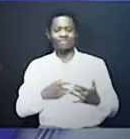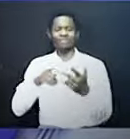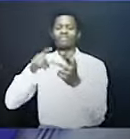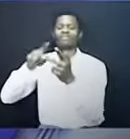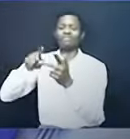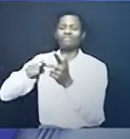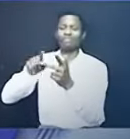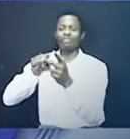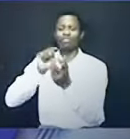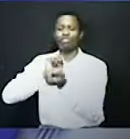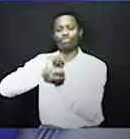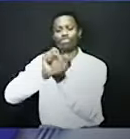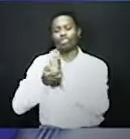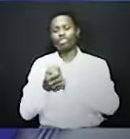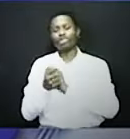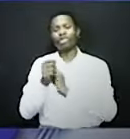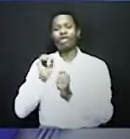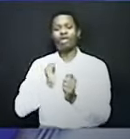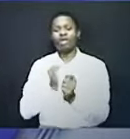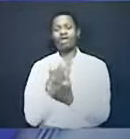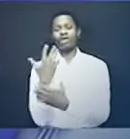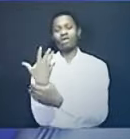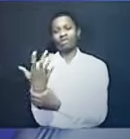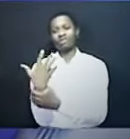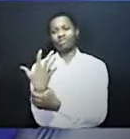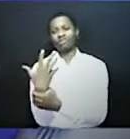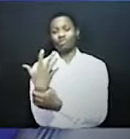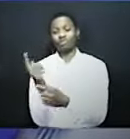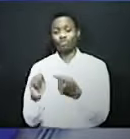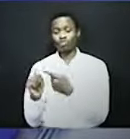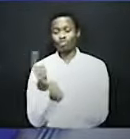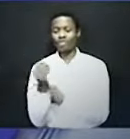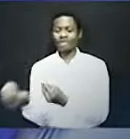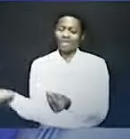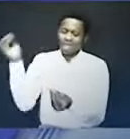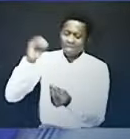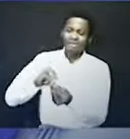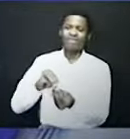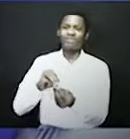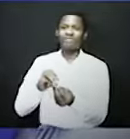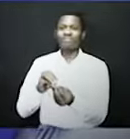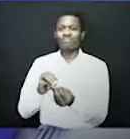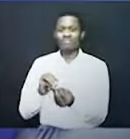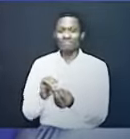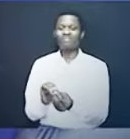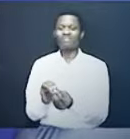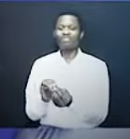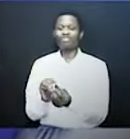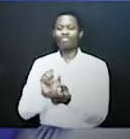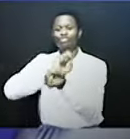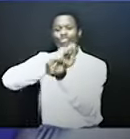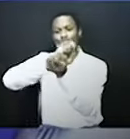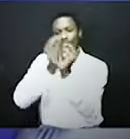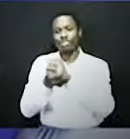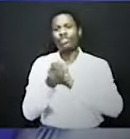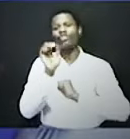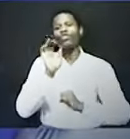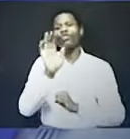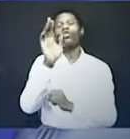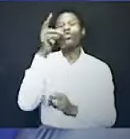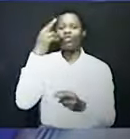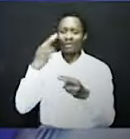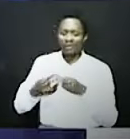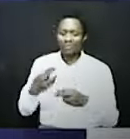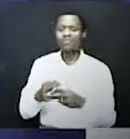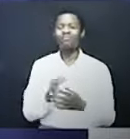hands. Then I'll add number four. We have to reposition your name. So